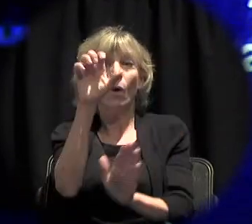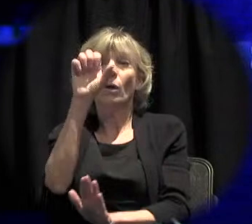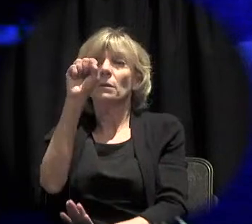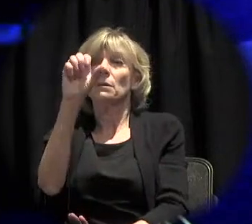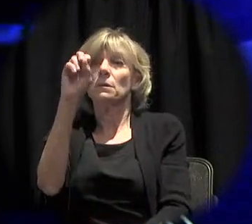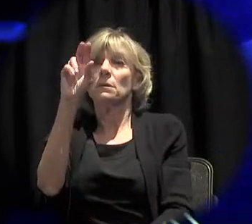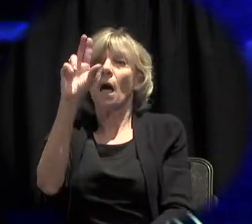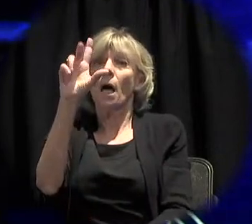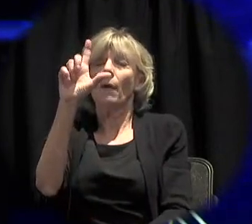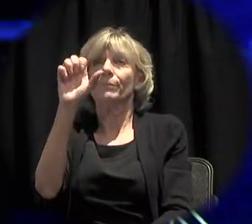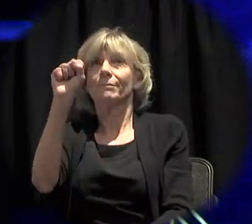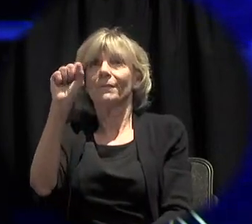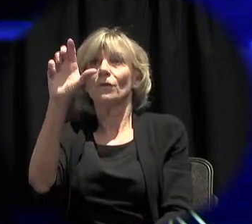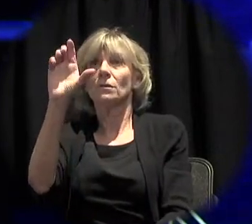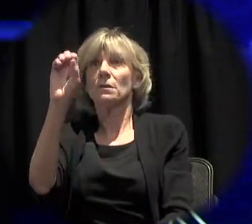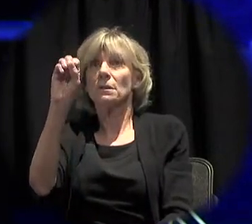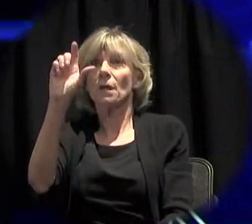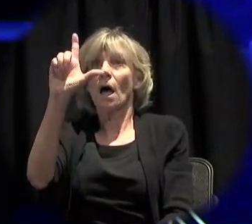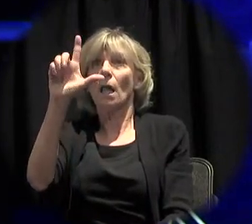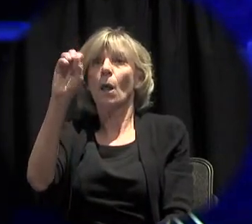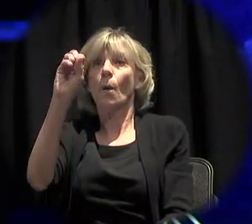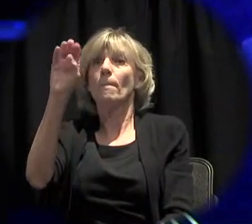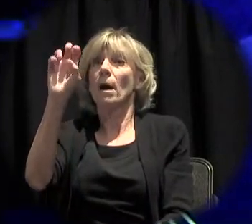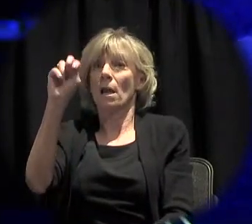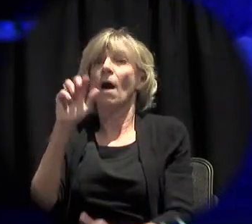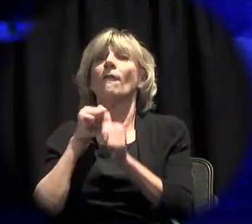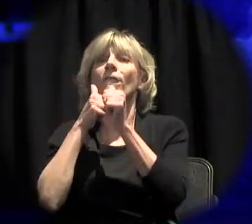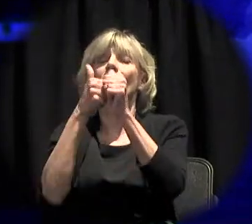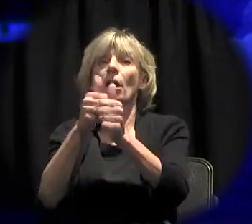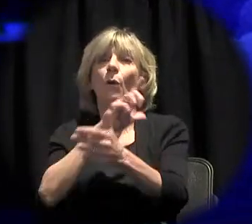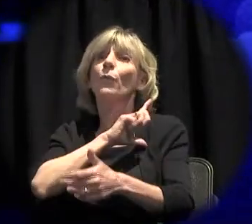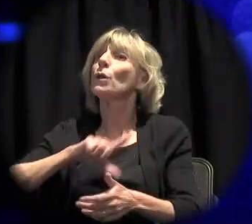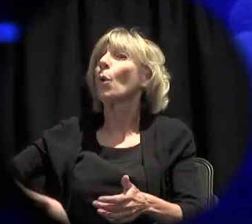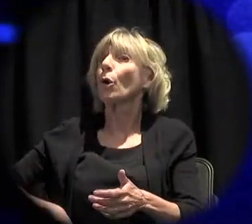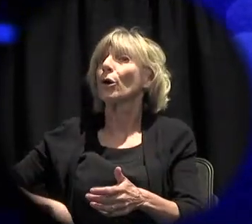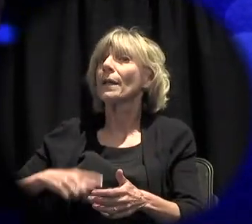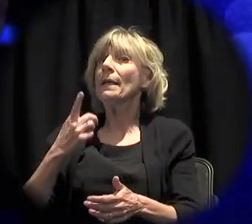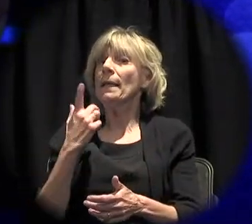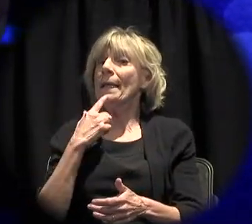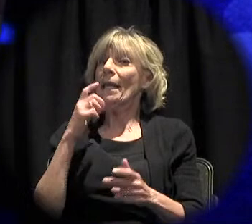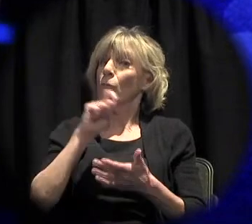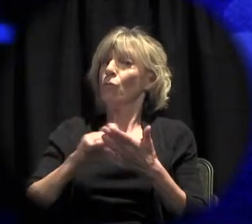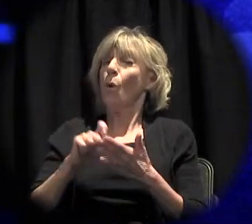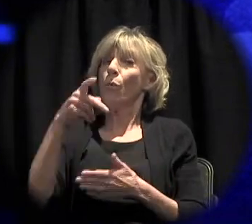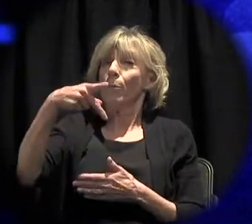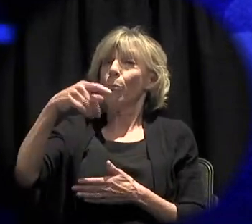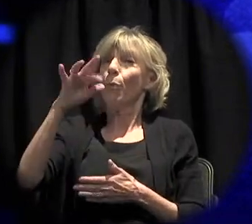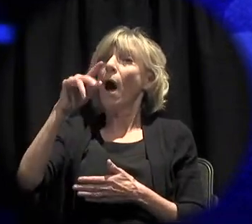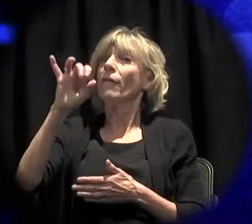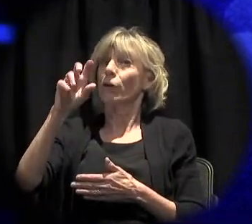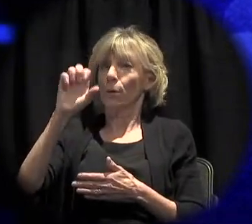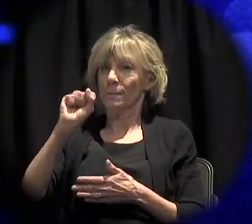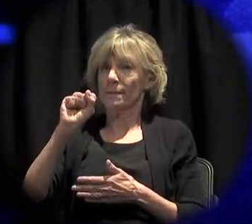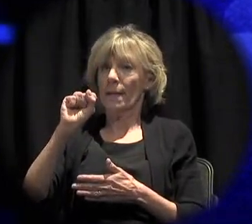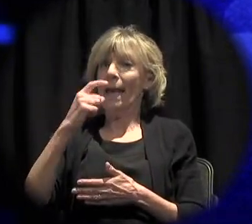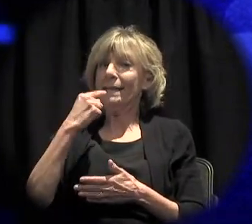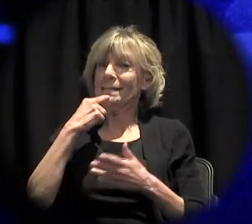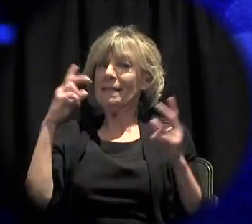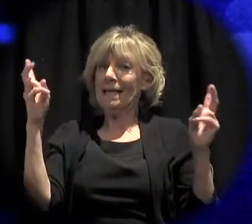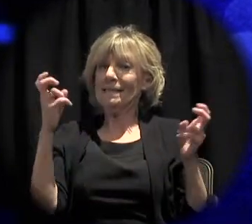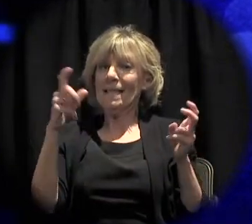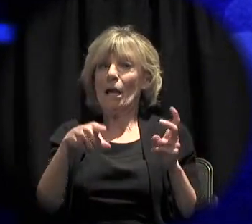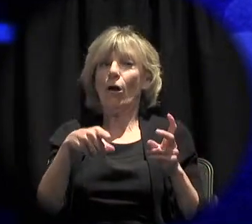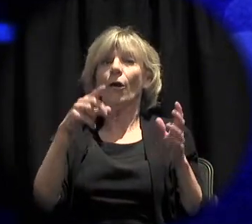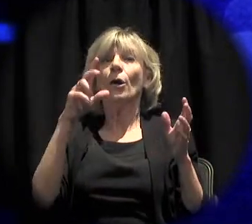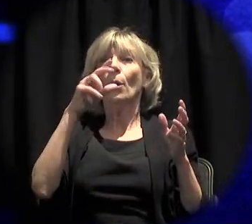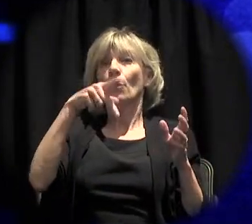verse about parenting that is often misunderstood. It says, "Train up a child in the way he should go. Even when he is old, he will not depart from